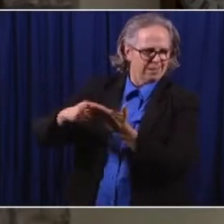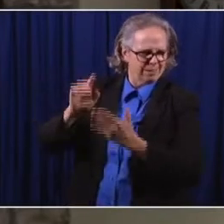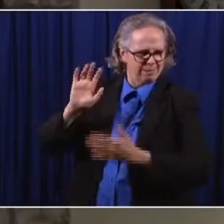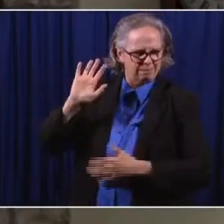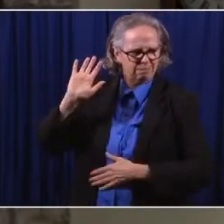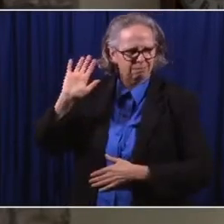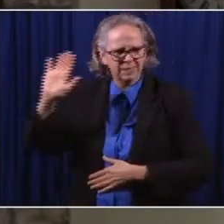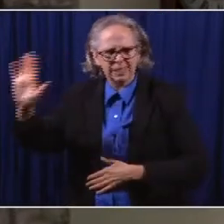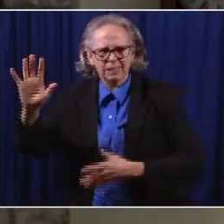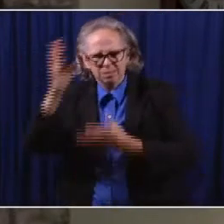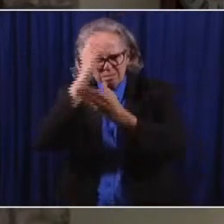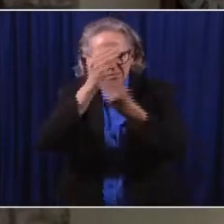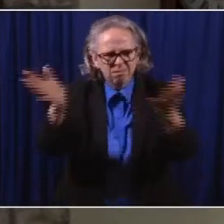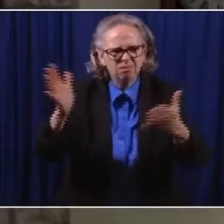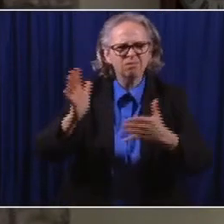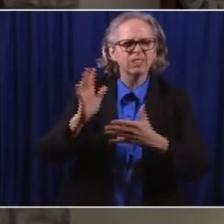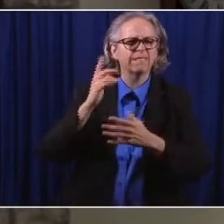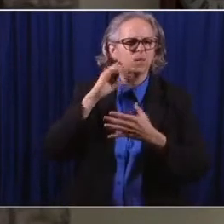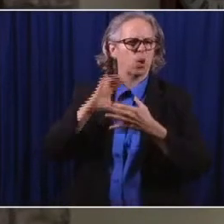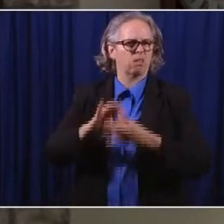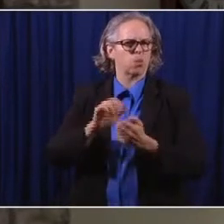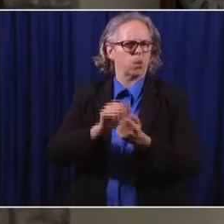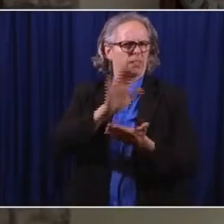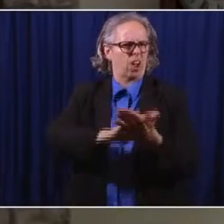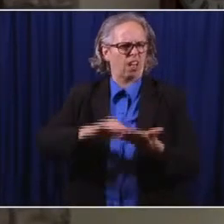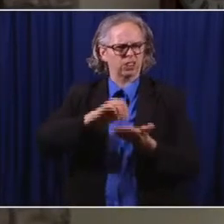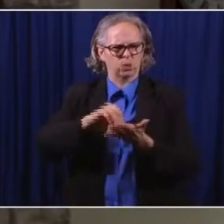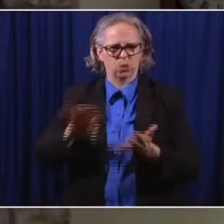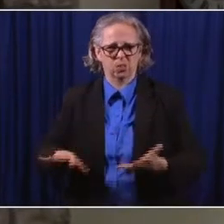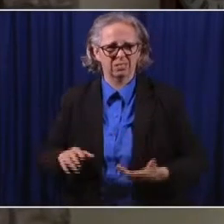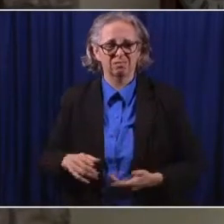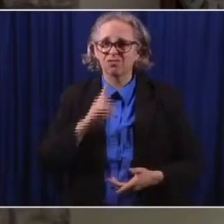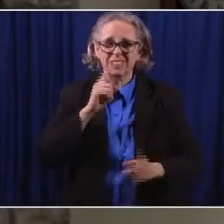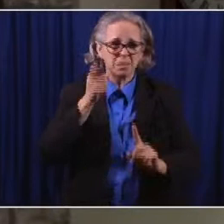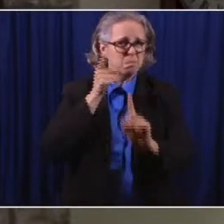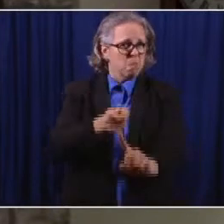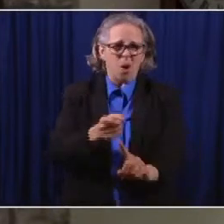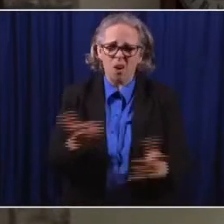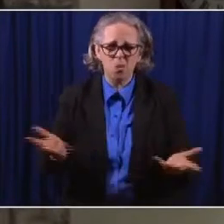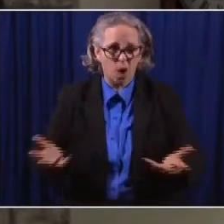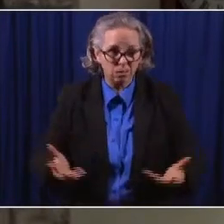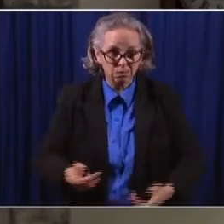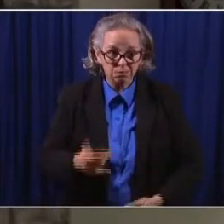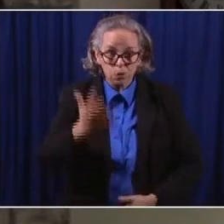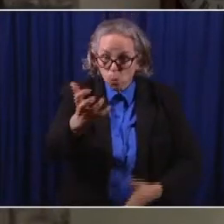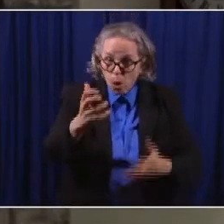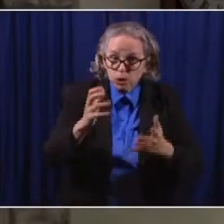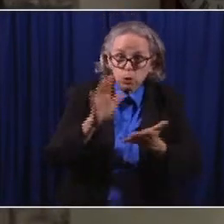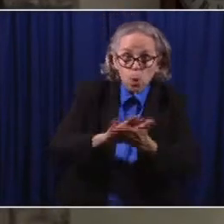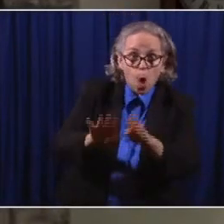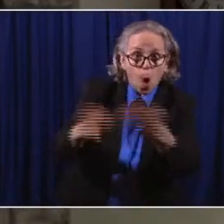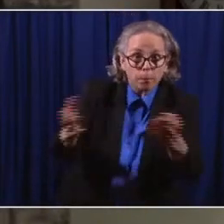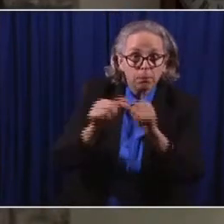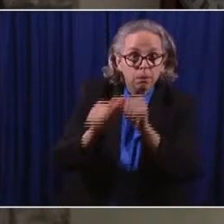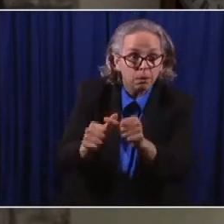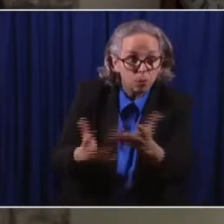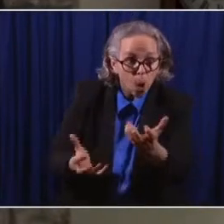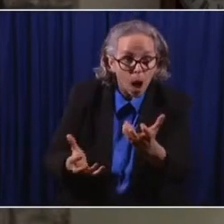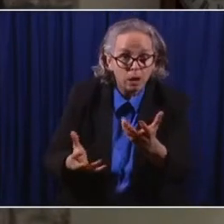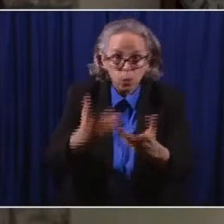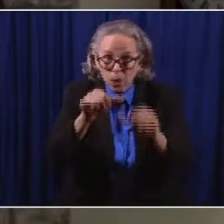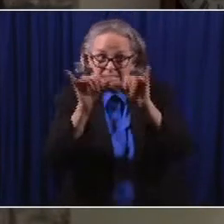in pretty blunt terms. And that is, if you want to stay here, if you want to stay in class and have a college